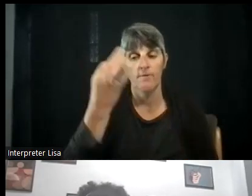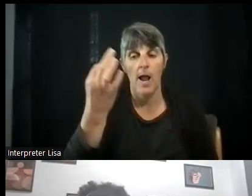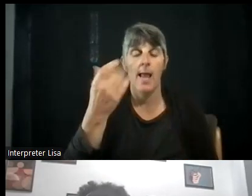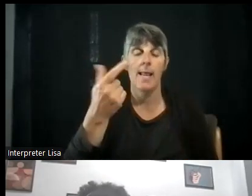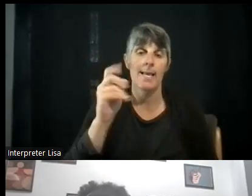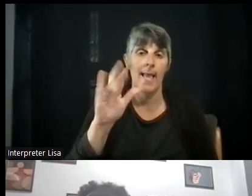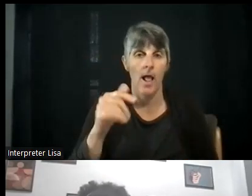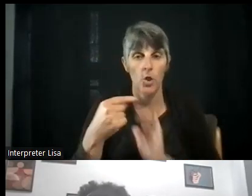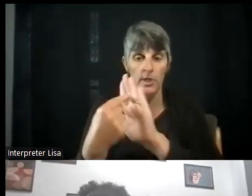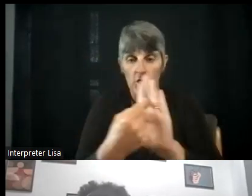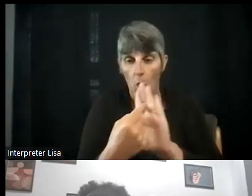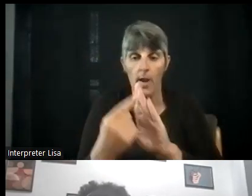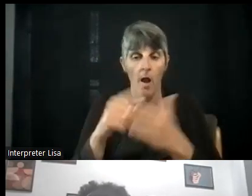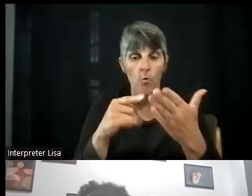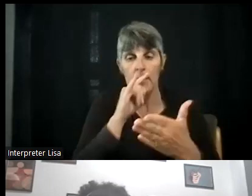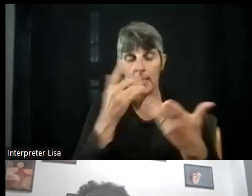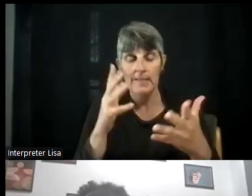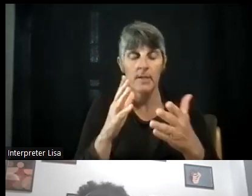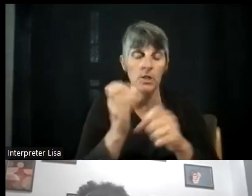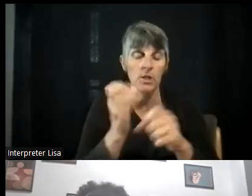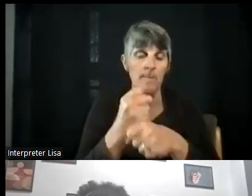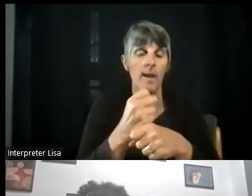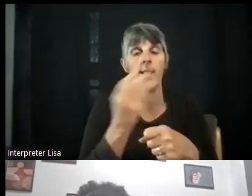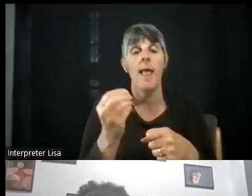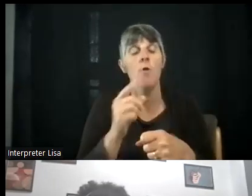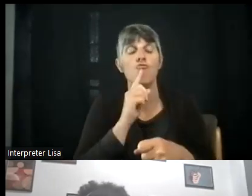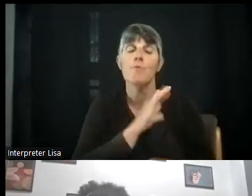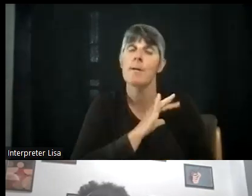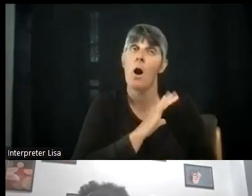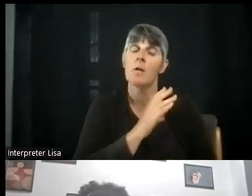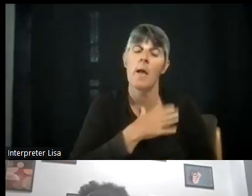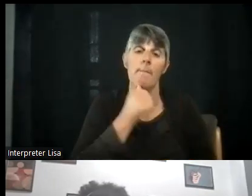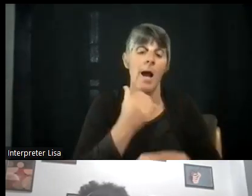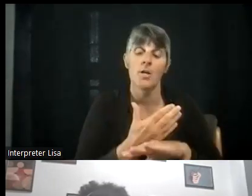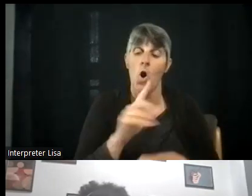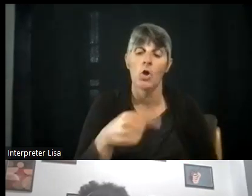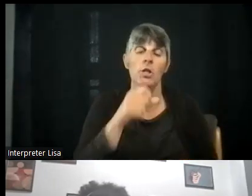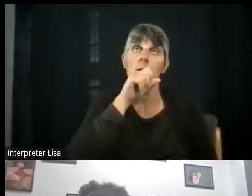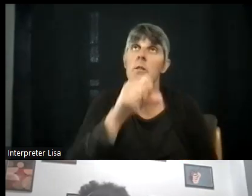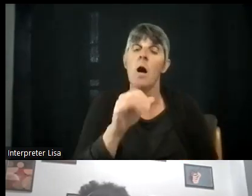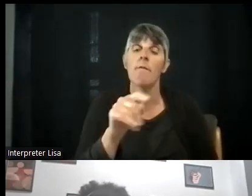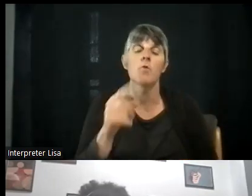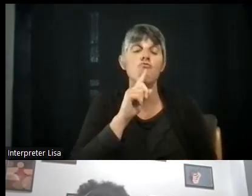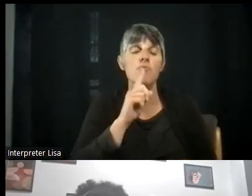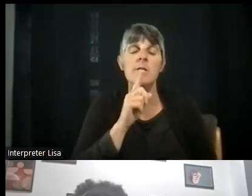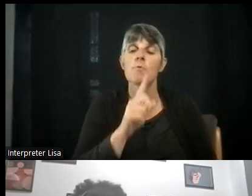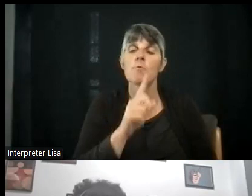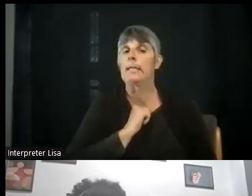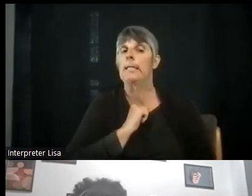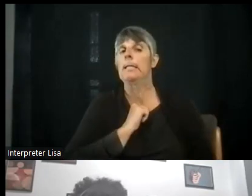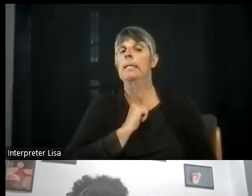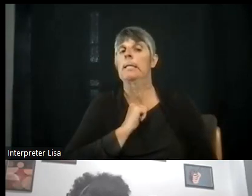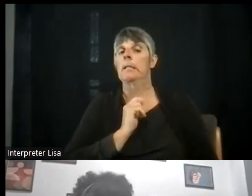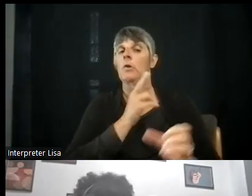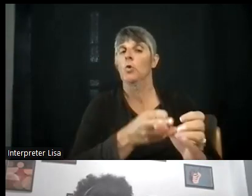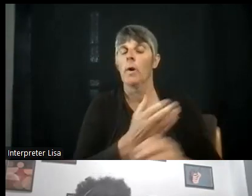gallery showing of what the kids have put together, and it was really awesome. And my daughter just loved it. She was really reluctant to go